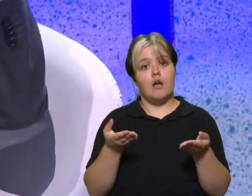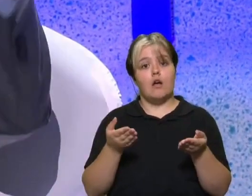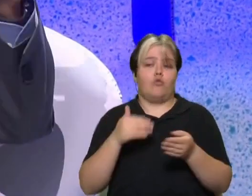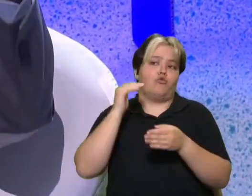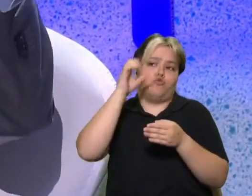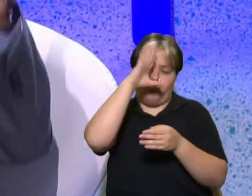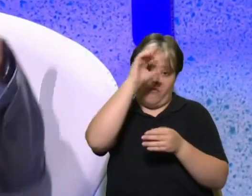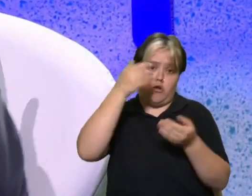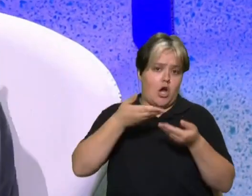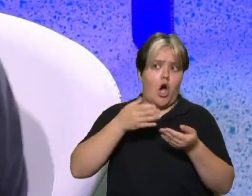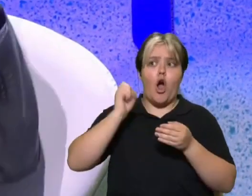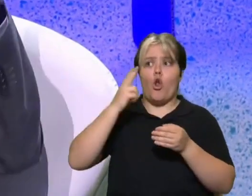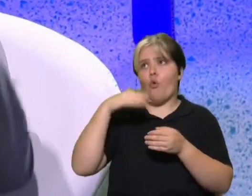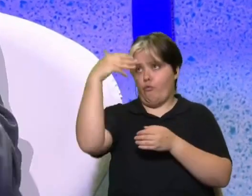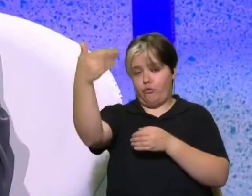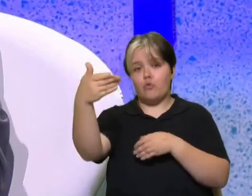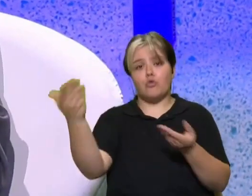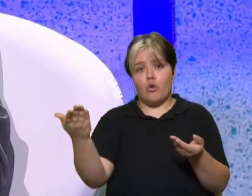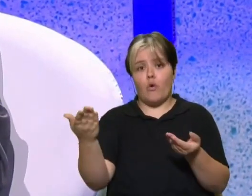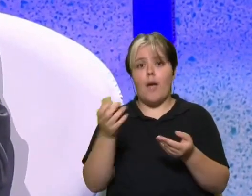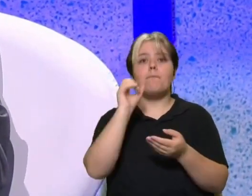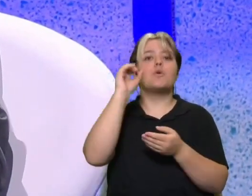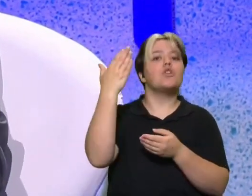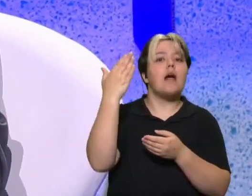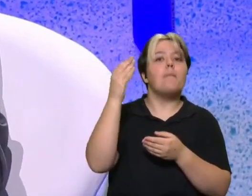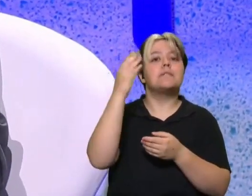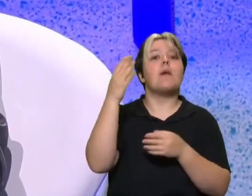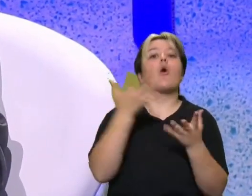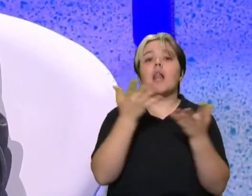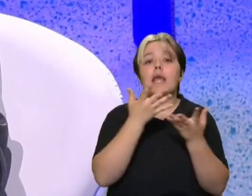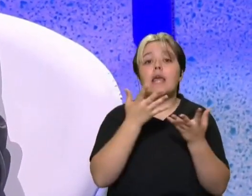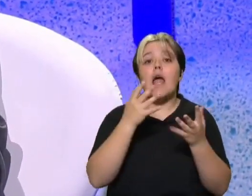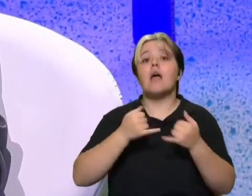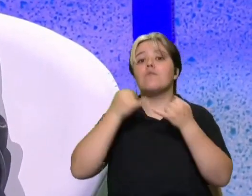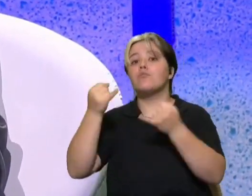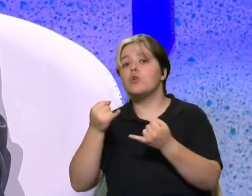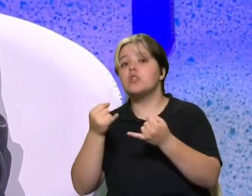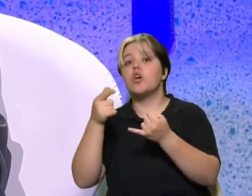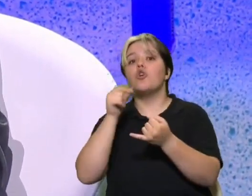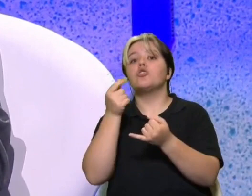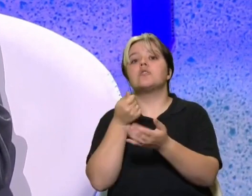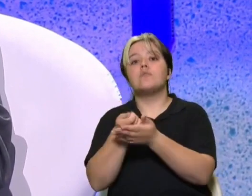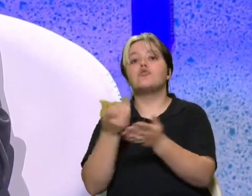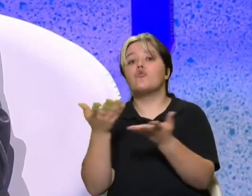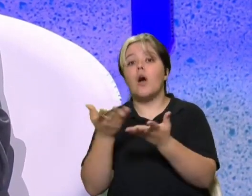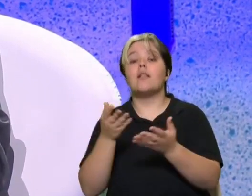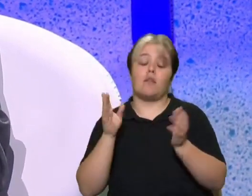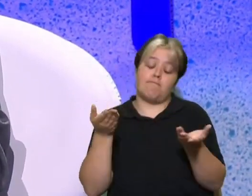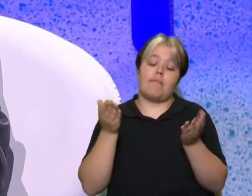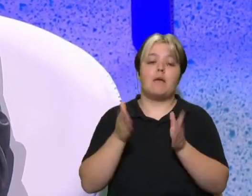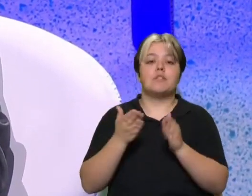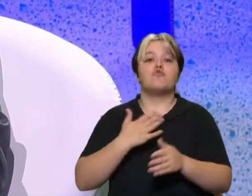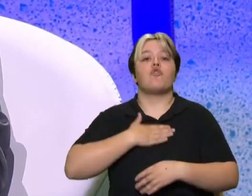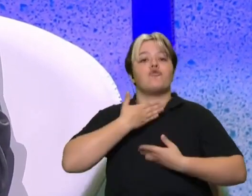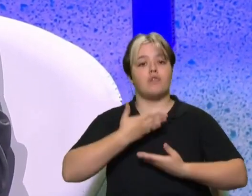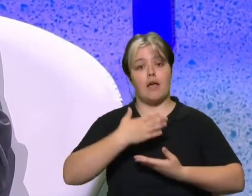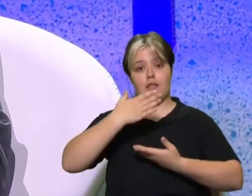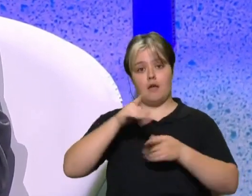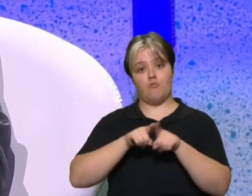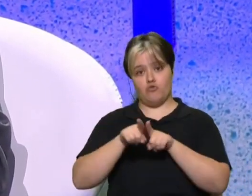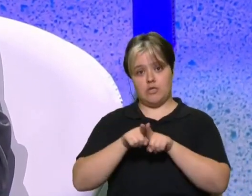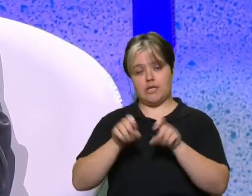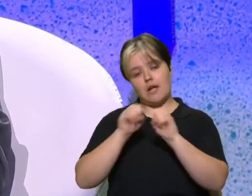the government that has taken office, which are the priorities, budgets allocated. So I think we need political